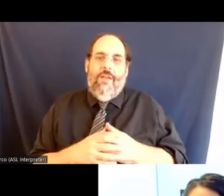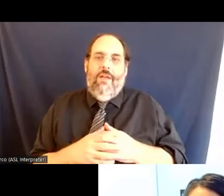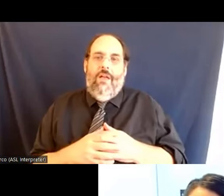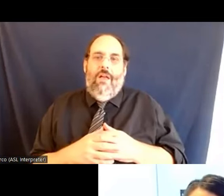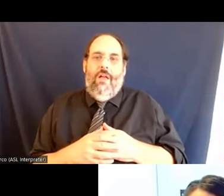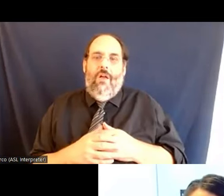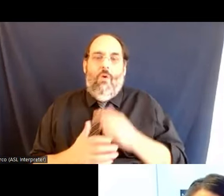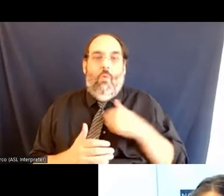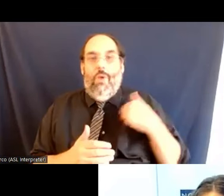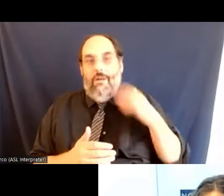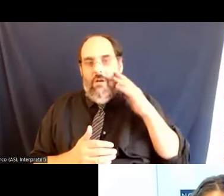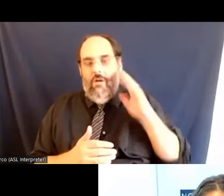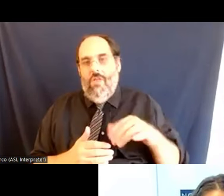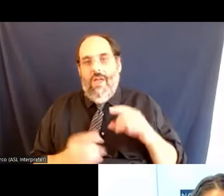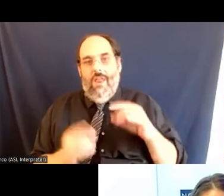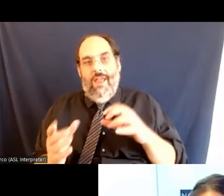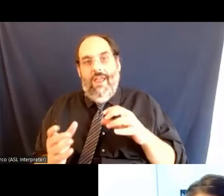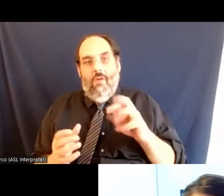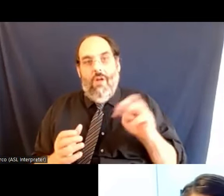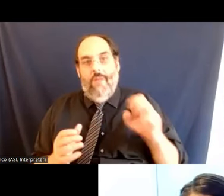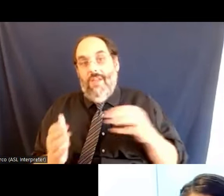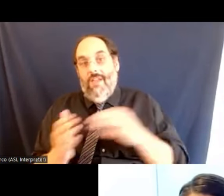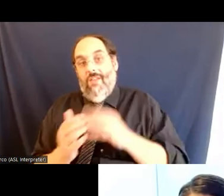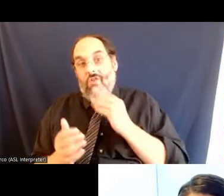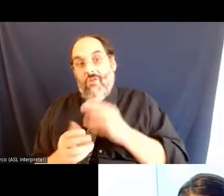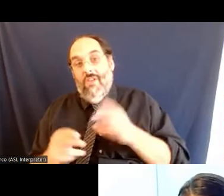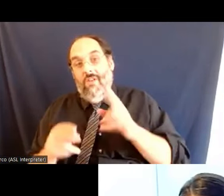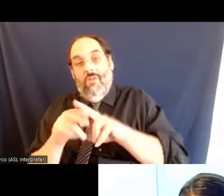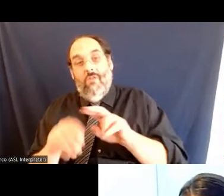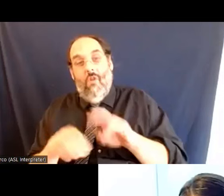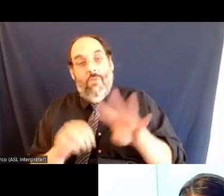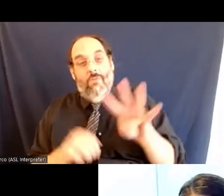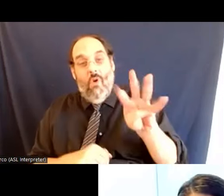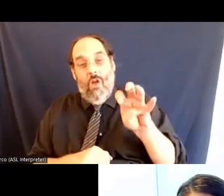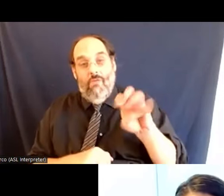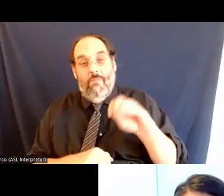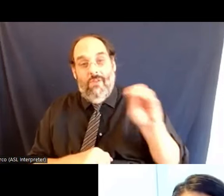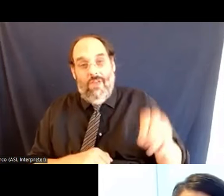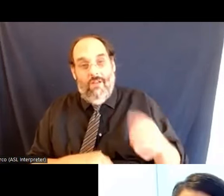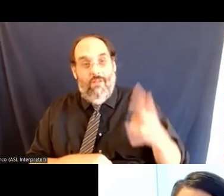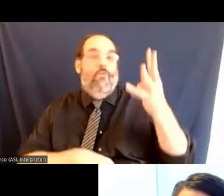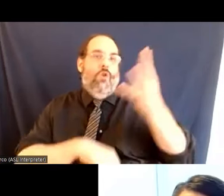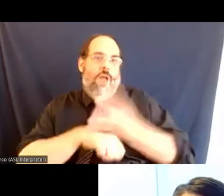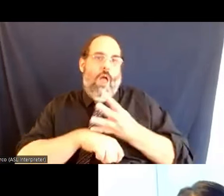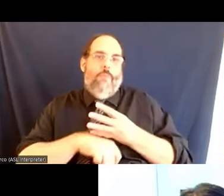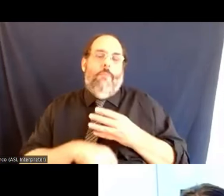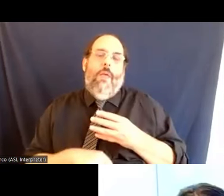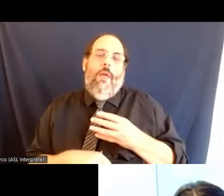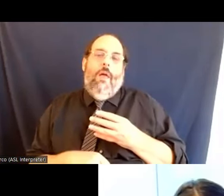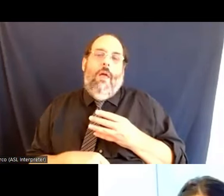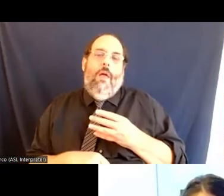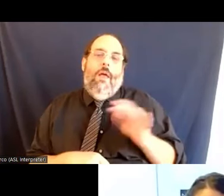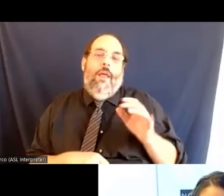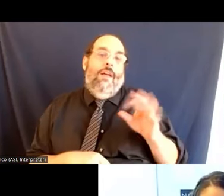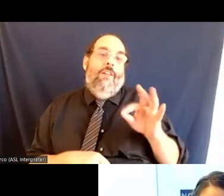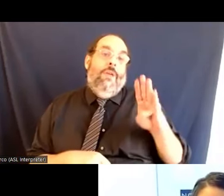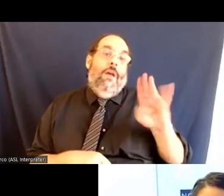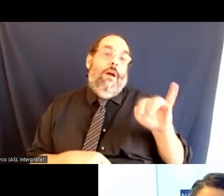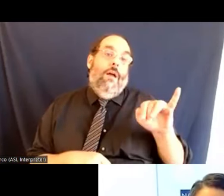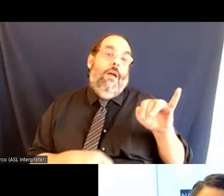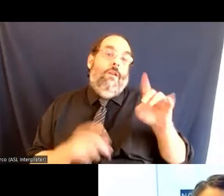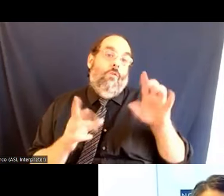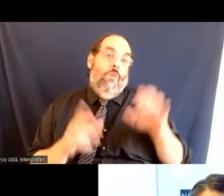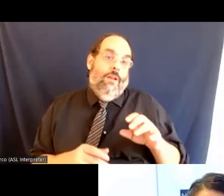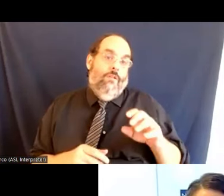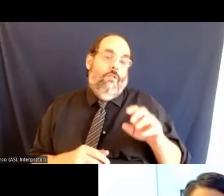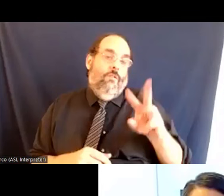We know that hate crimes towards Jews have increased by close to 400%. And as FBI Director